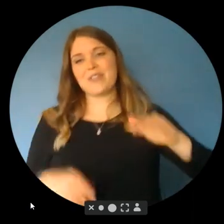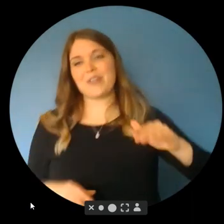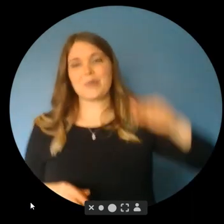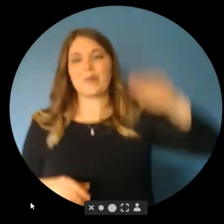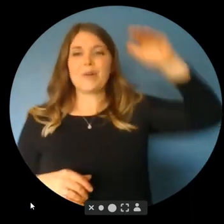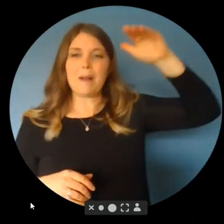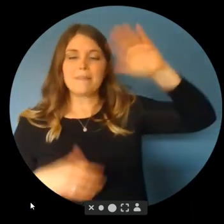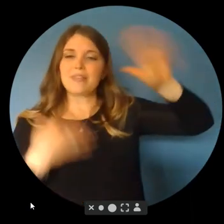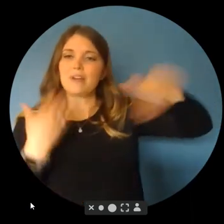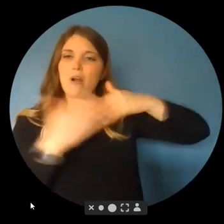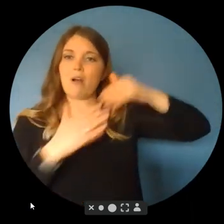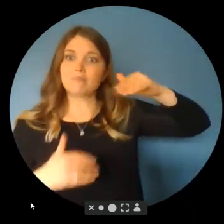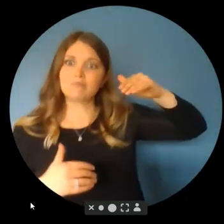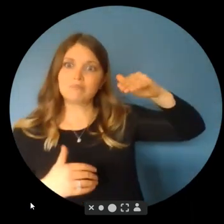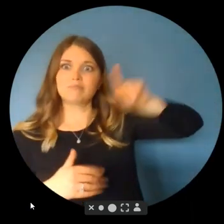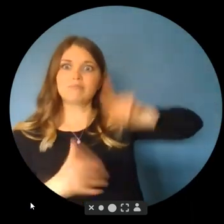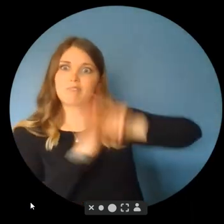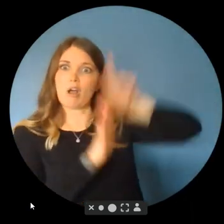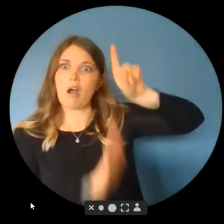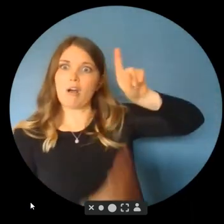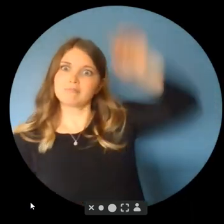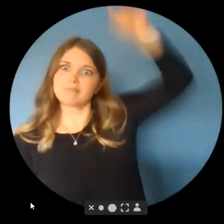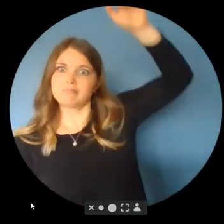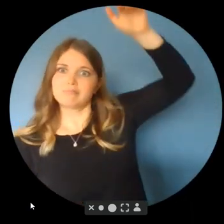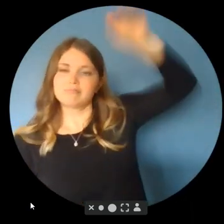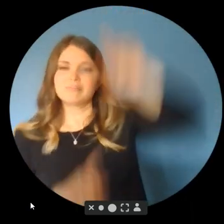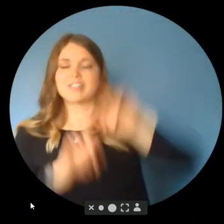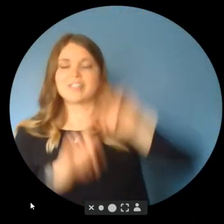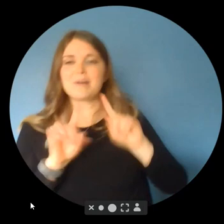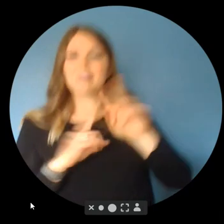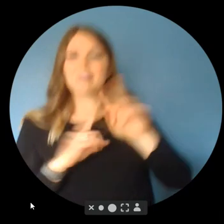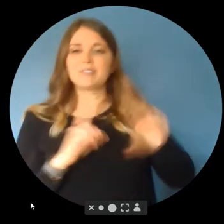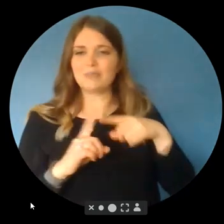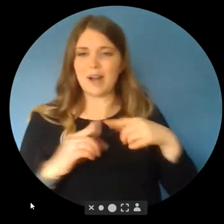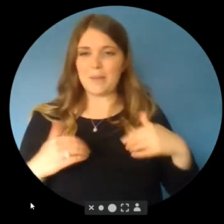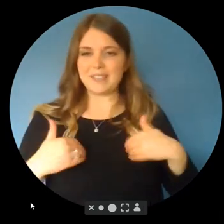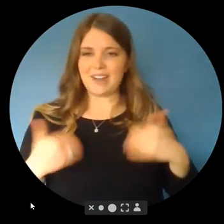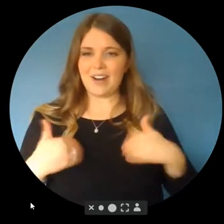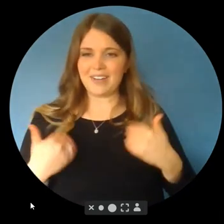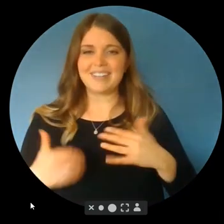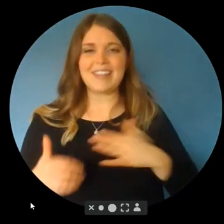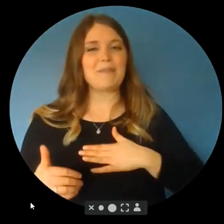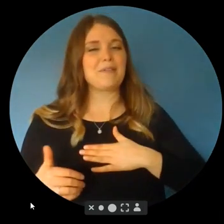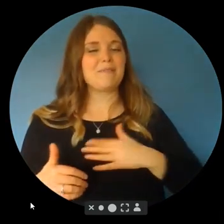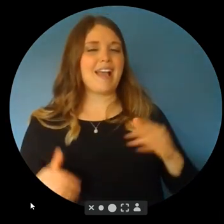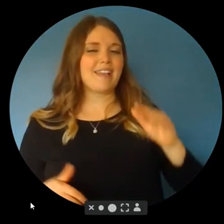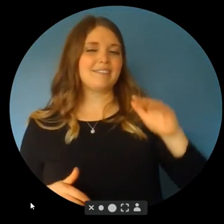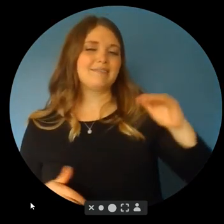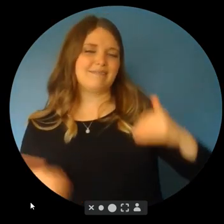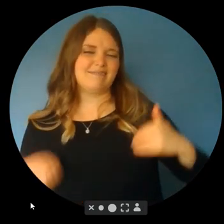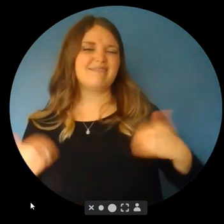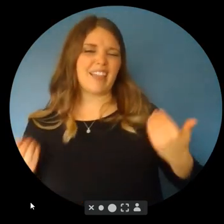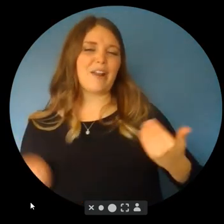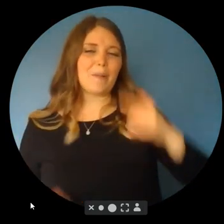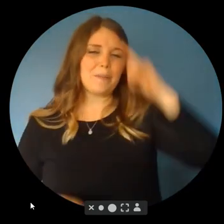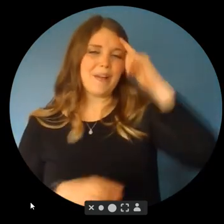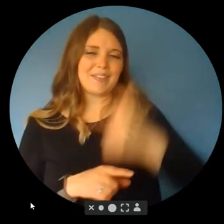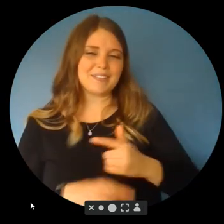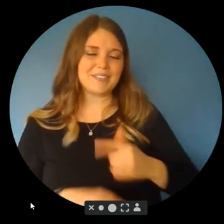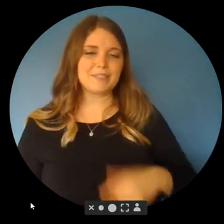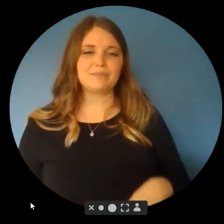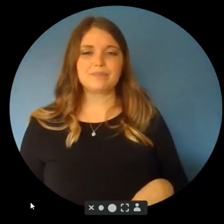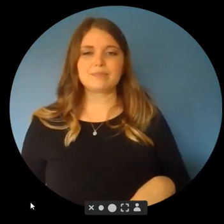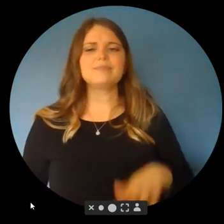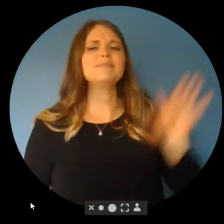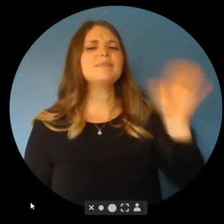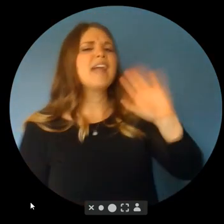all taller than me. But when I was younger, I often call them my little brothers. I'm big, she